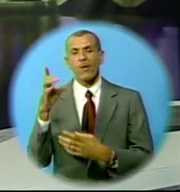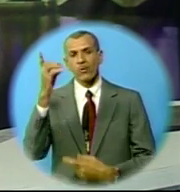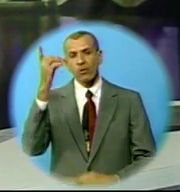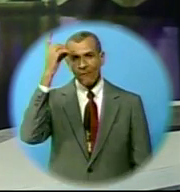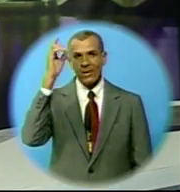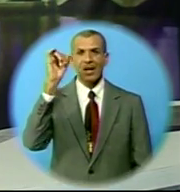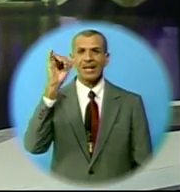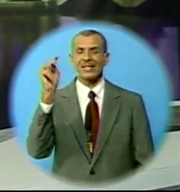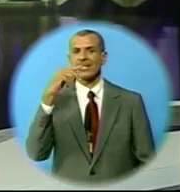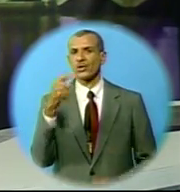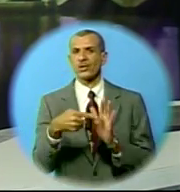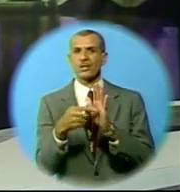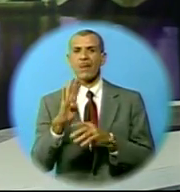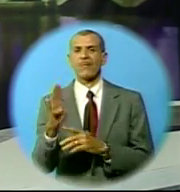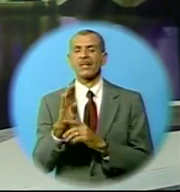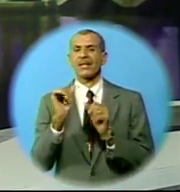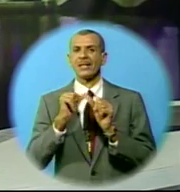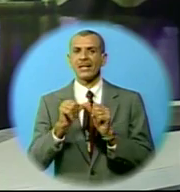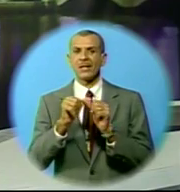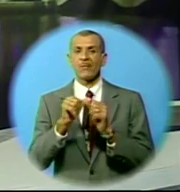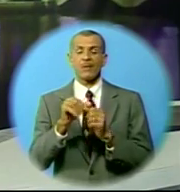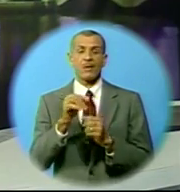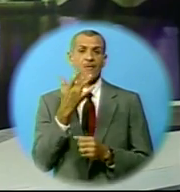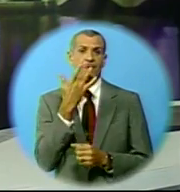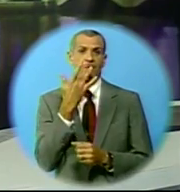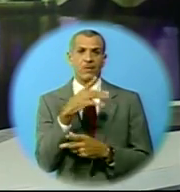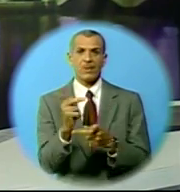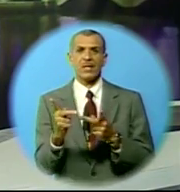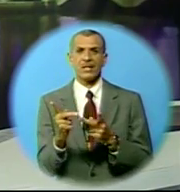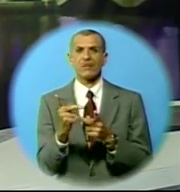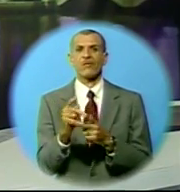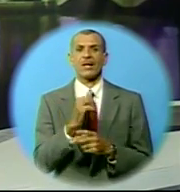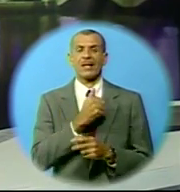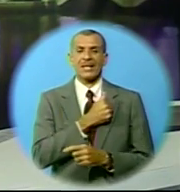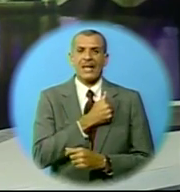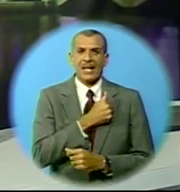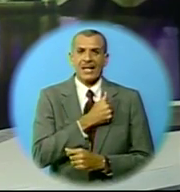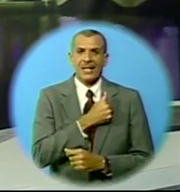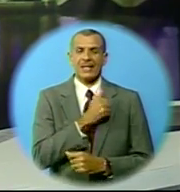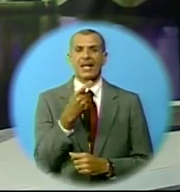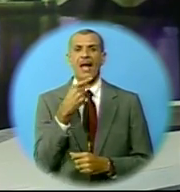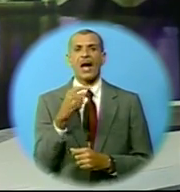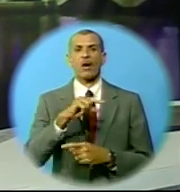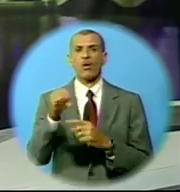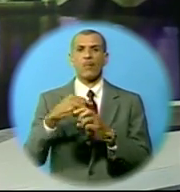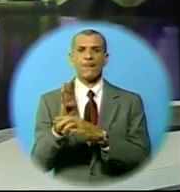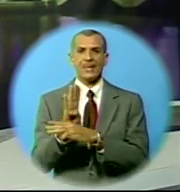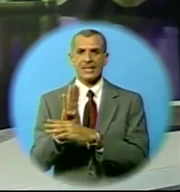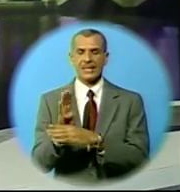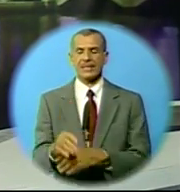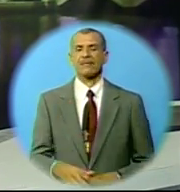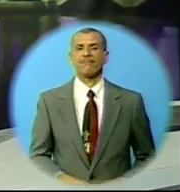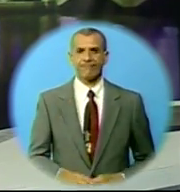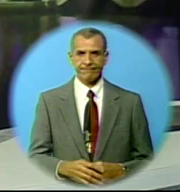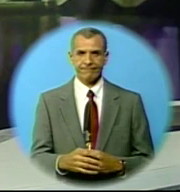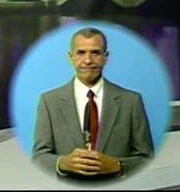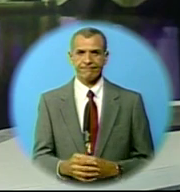Innes, says this shows Barbados continues to be one of the preferred locations for companies in Canada for global business.